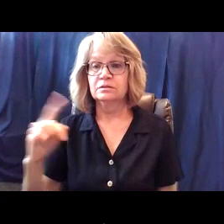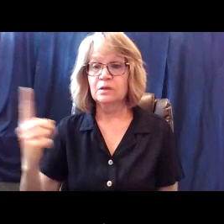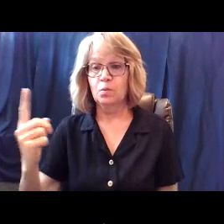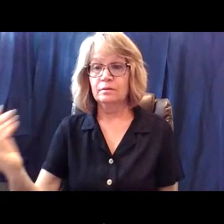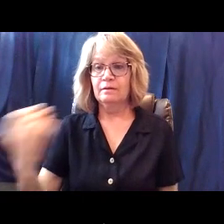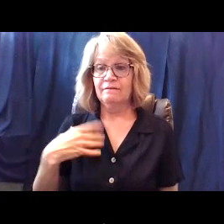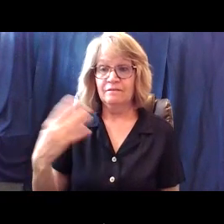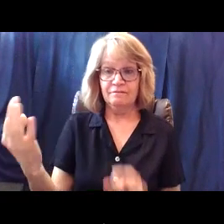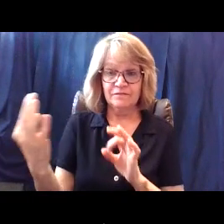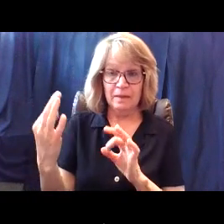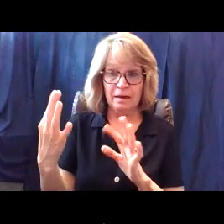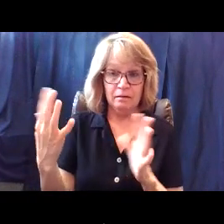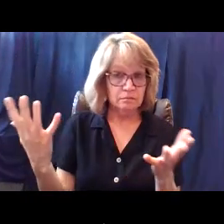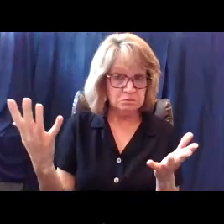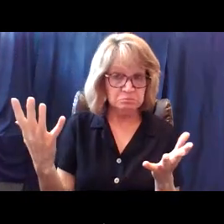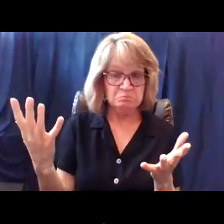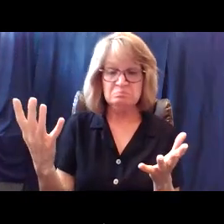feedback.